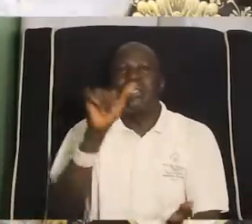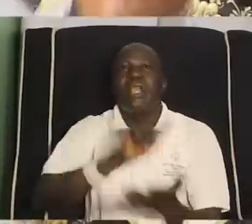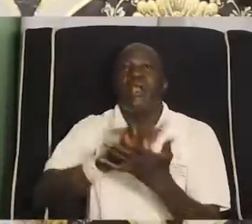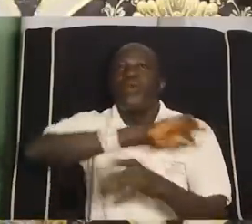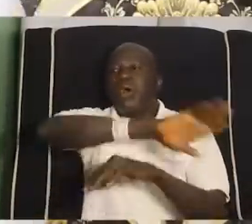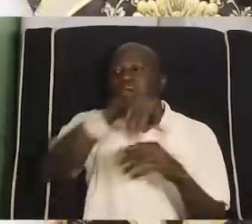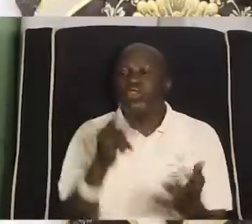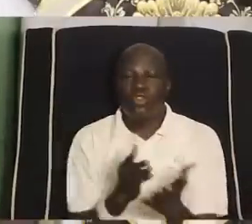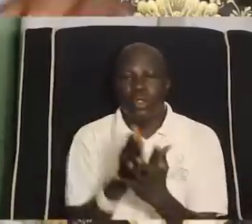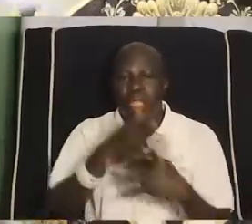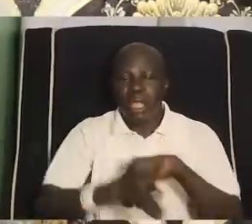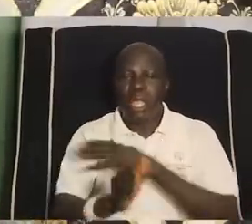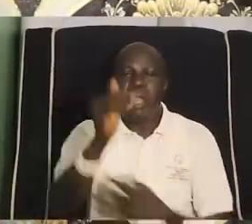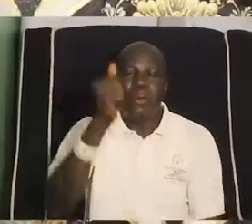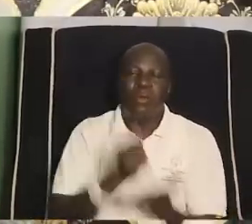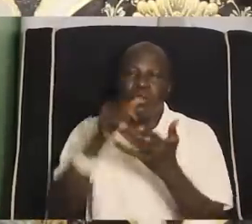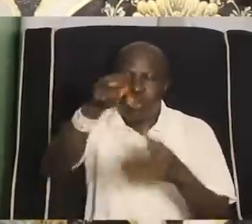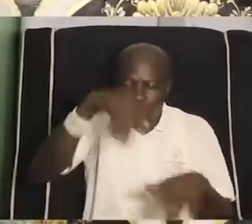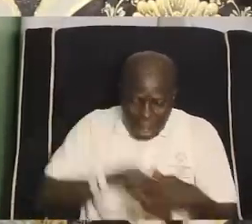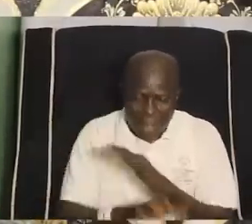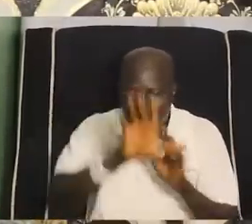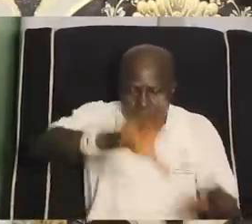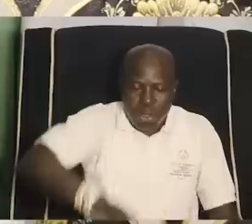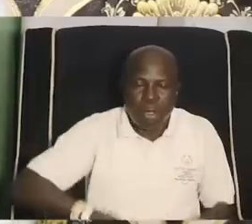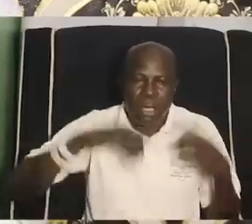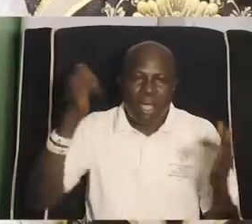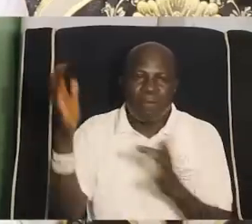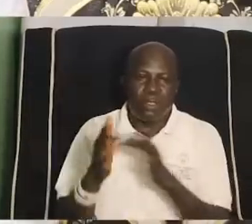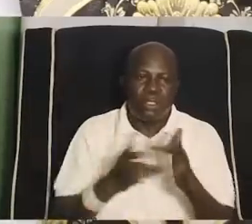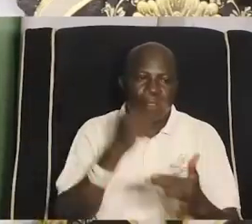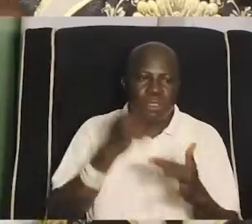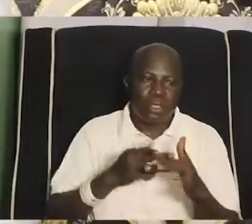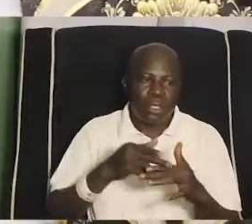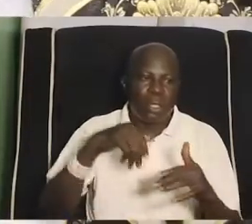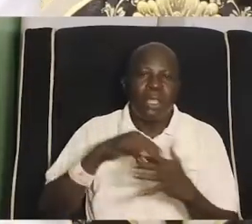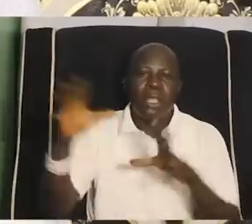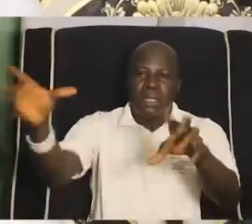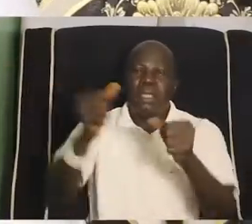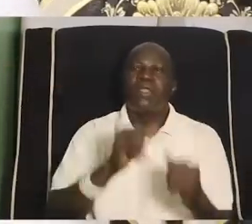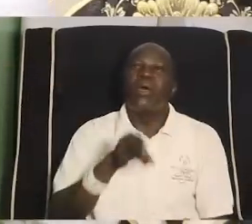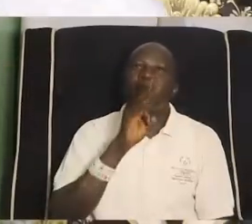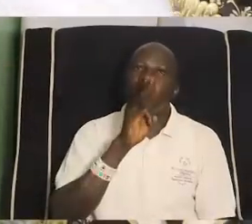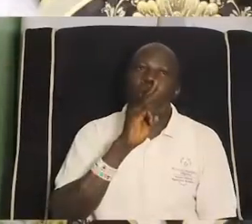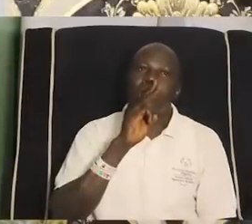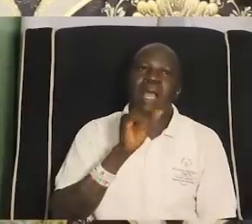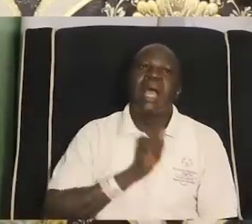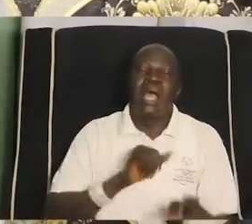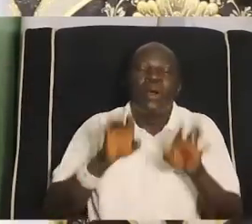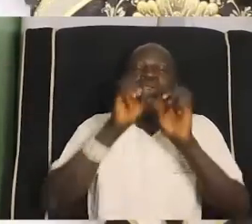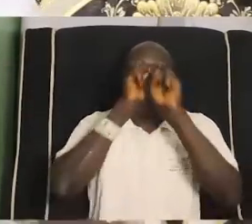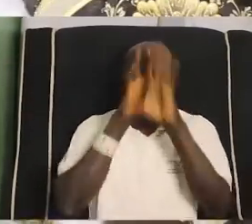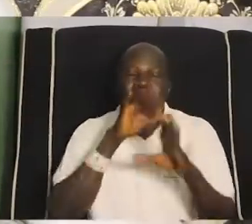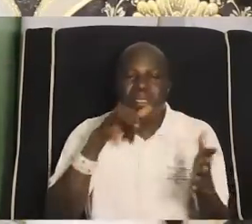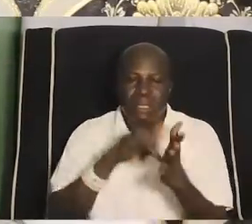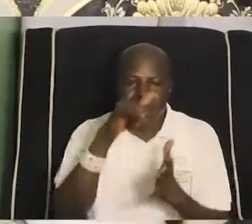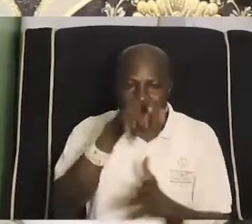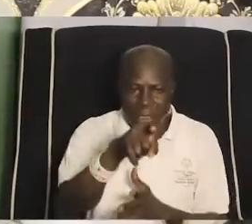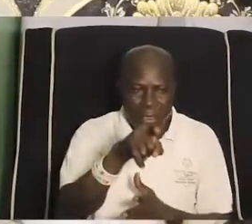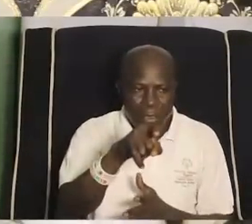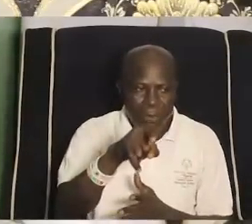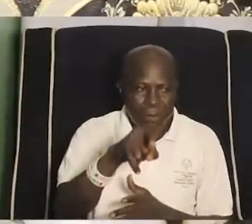worry. Why are you going to a year? Tell me, daddy, hold your water. I want to sanctify it.